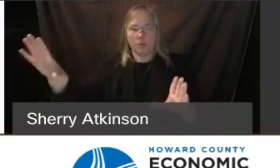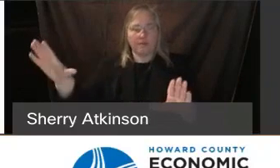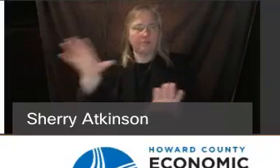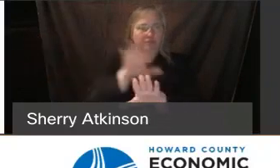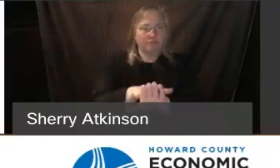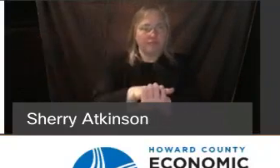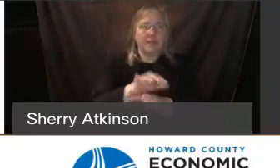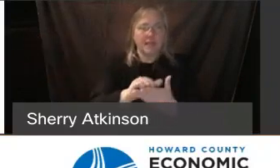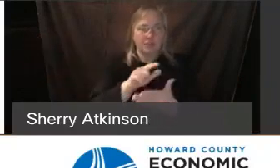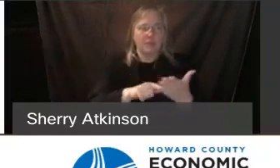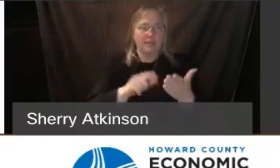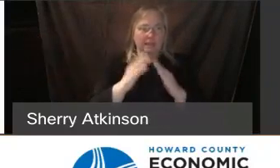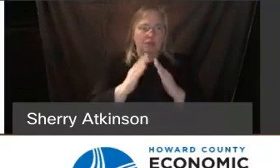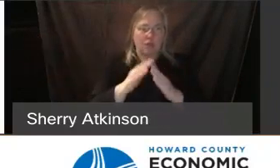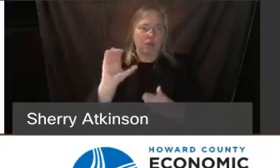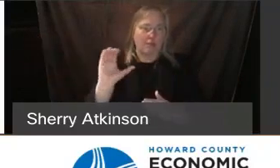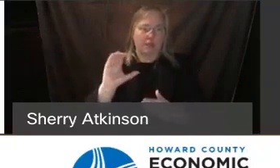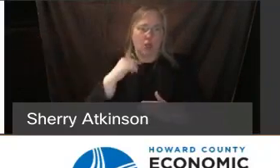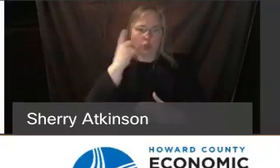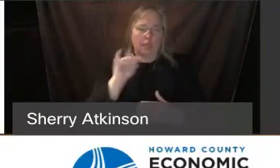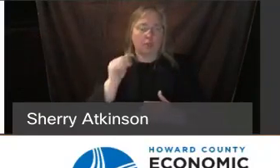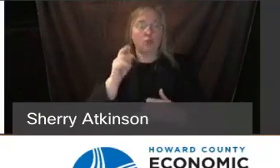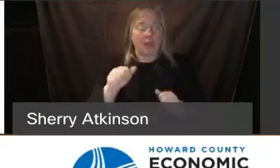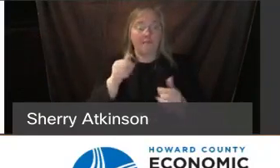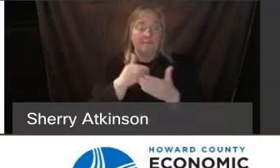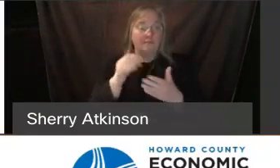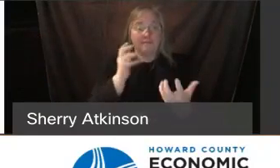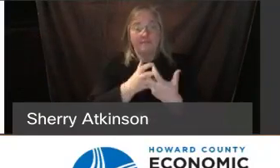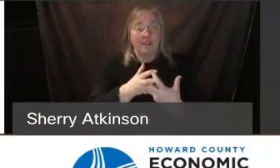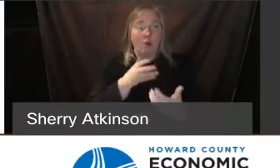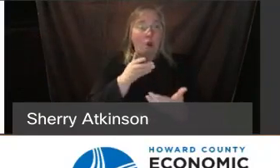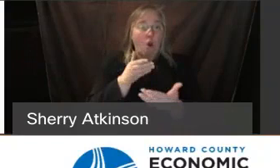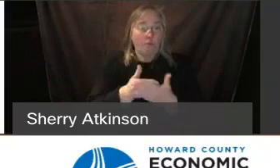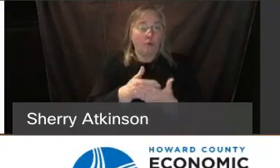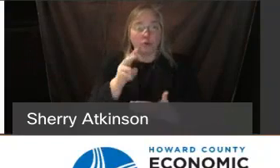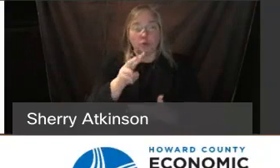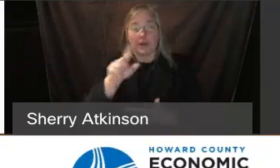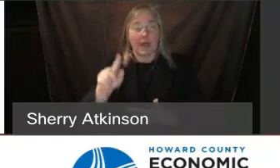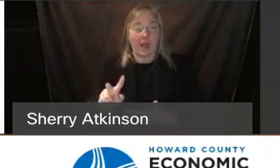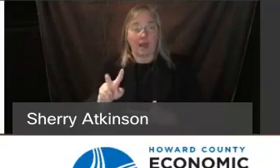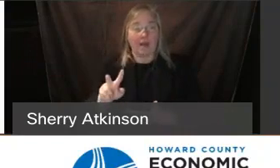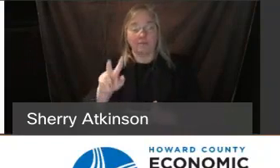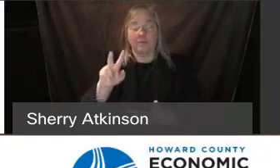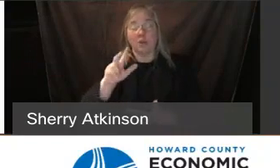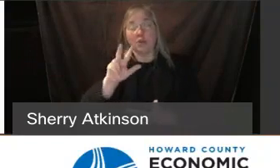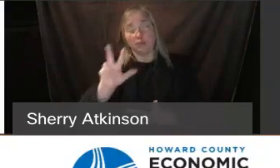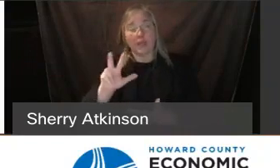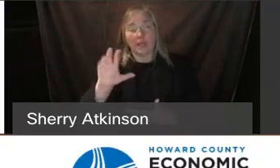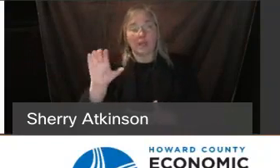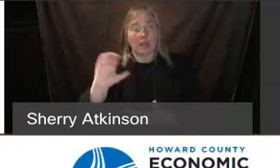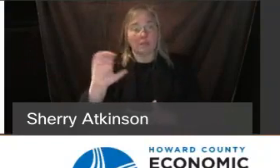looks like. So you can fit almost 2.5, 3 downtown Columbias inside of Gateway. Just a quick, example